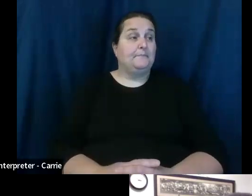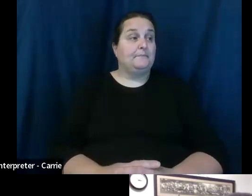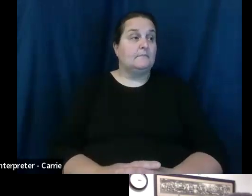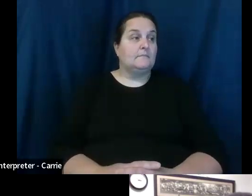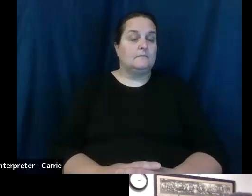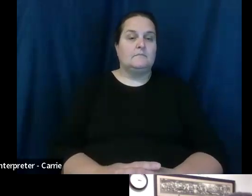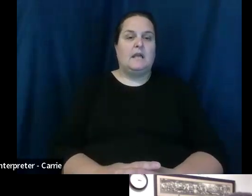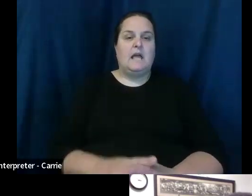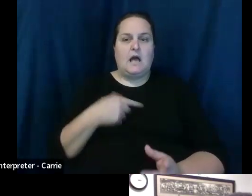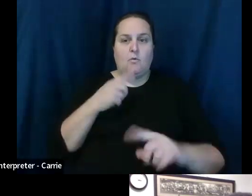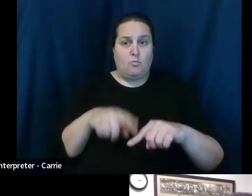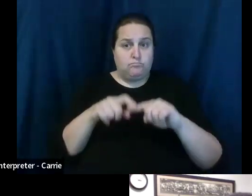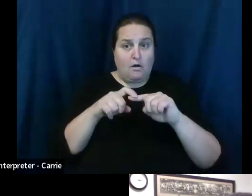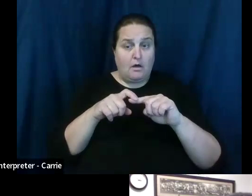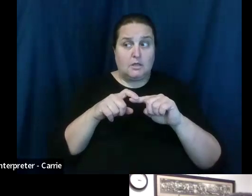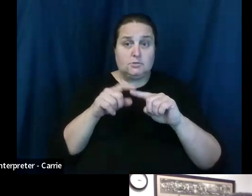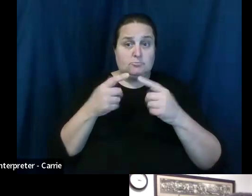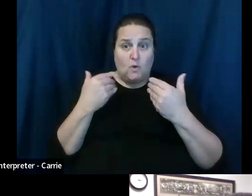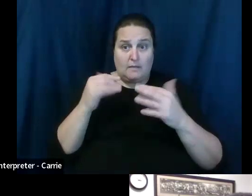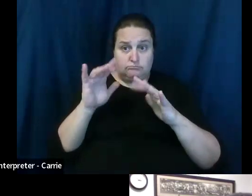So we'll take a minute here. If you have any questions,